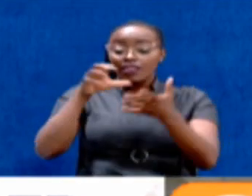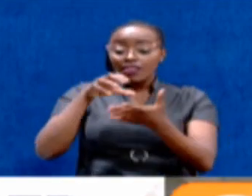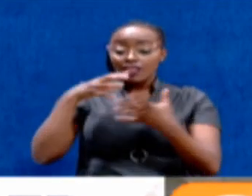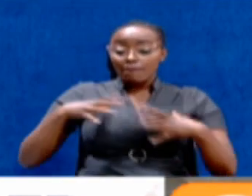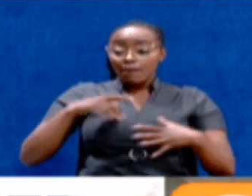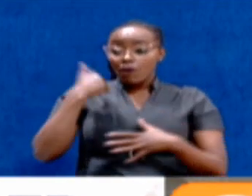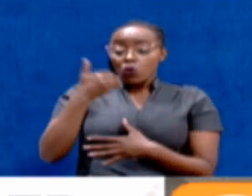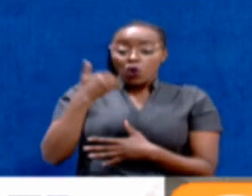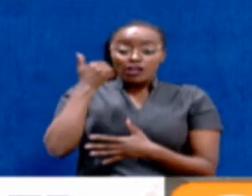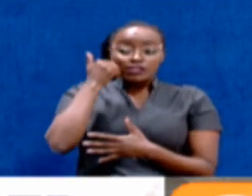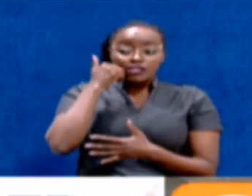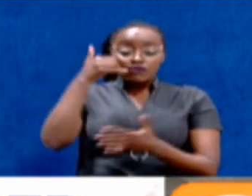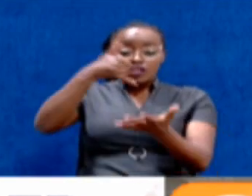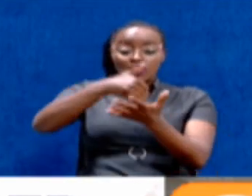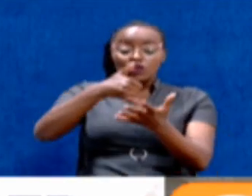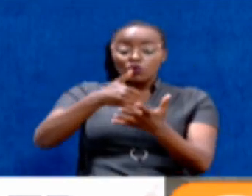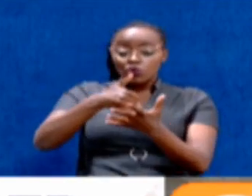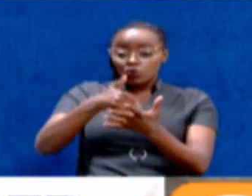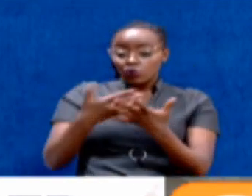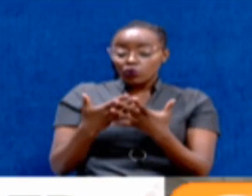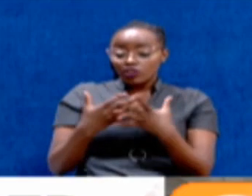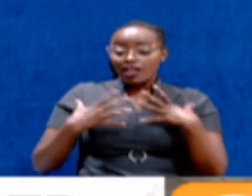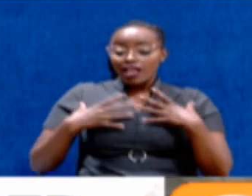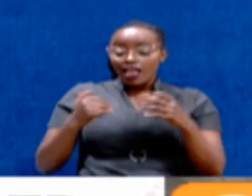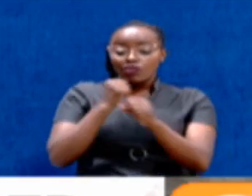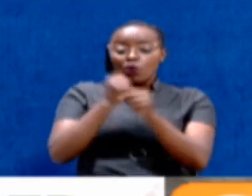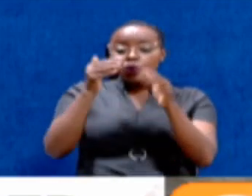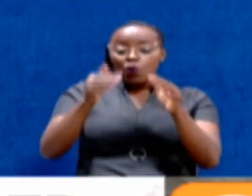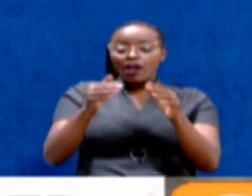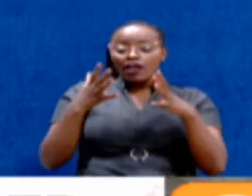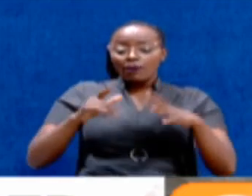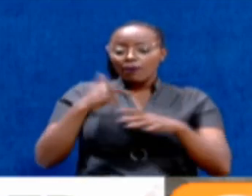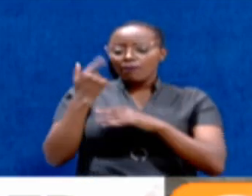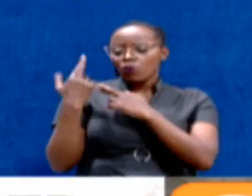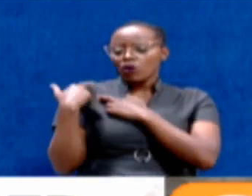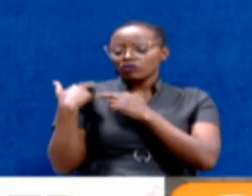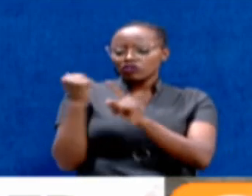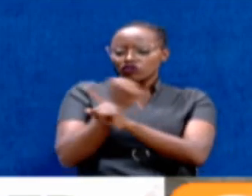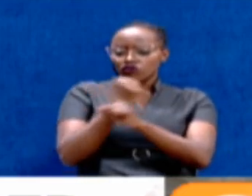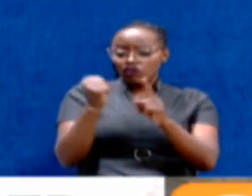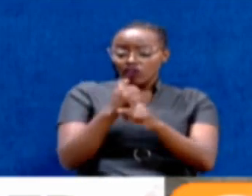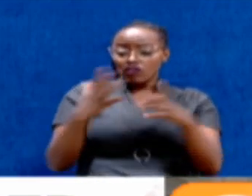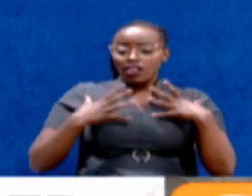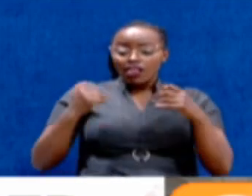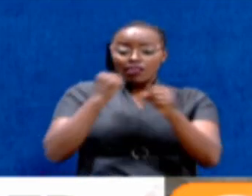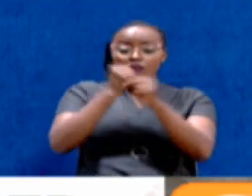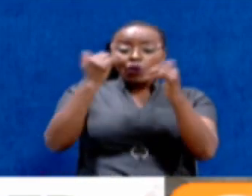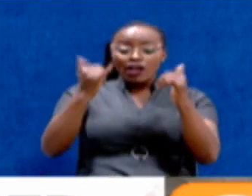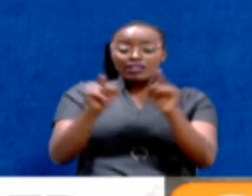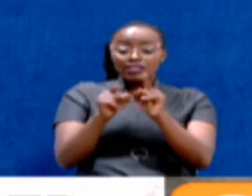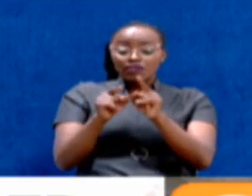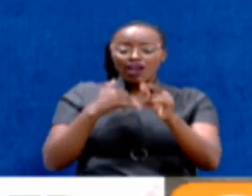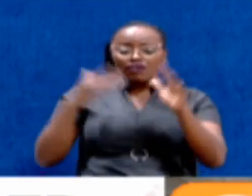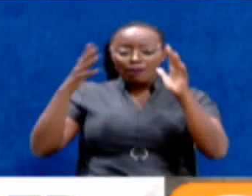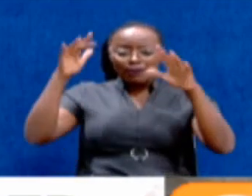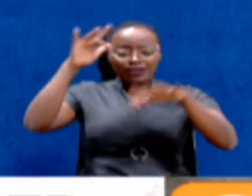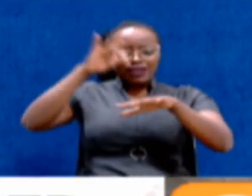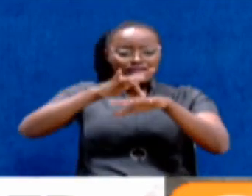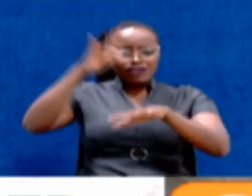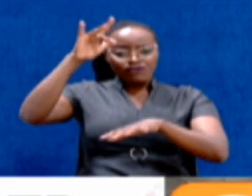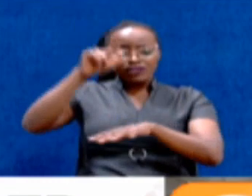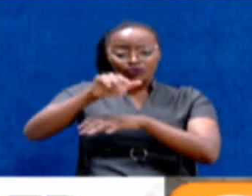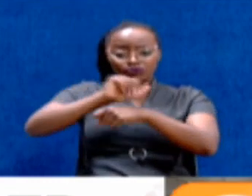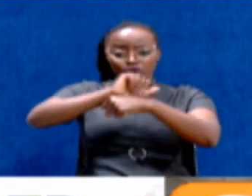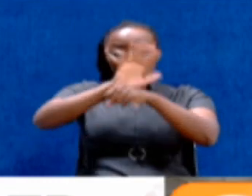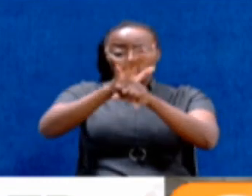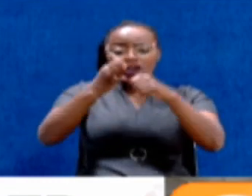cases also involve the healthcare workers and the front line in the battle against COVID-19. The health workers have been dealt a major blow by the